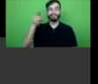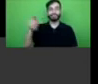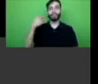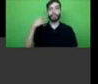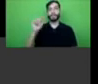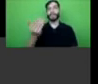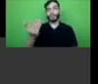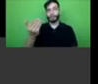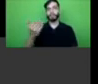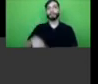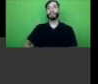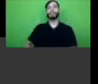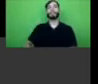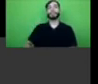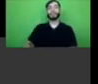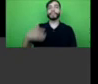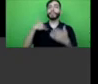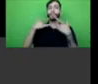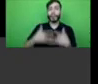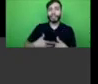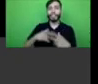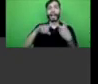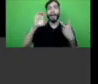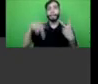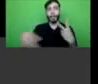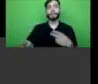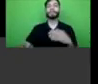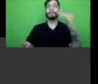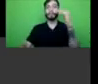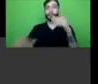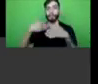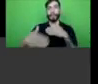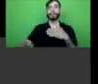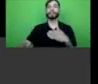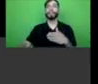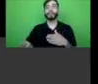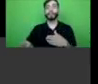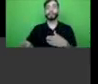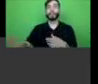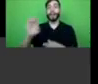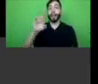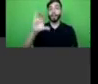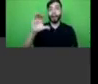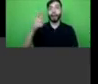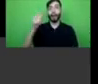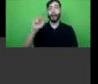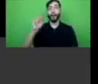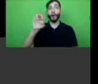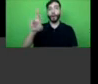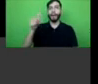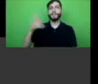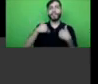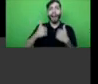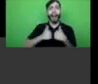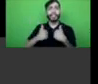Eric Garner had asthma, diabetes, and a heart condition when he was